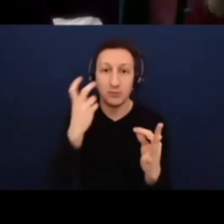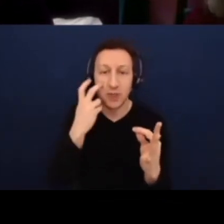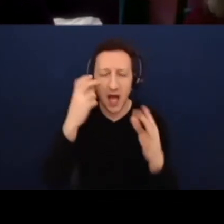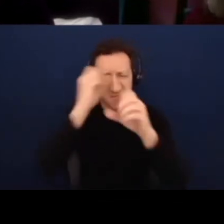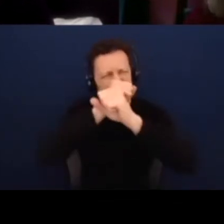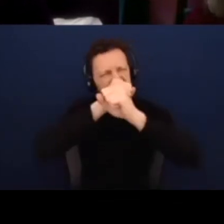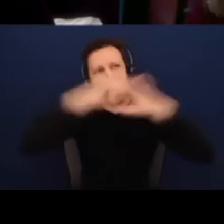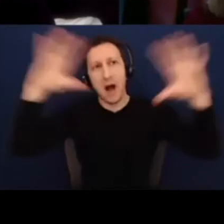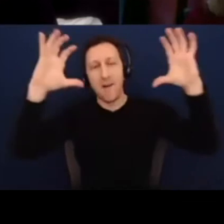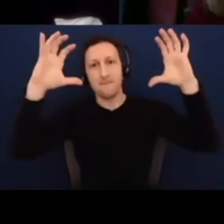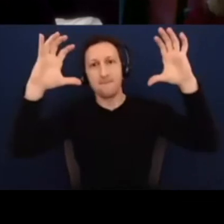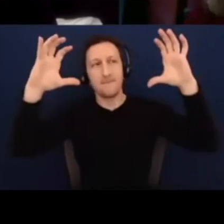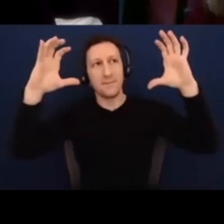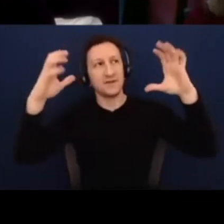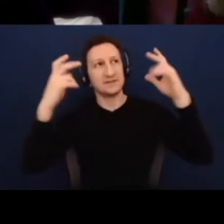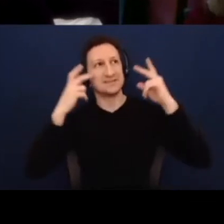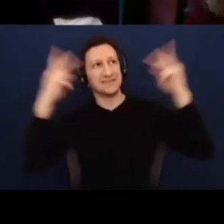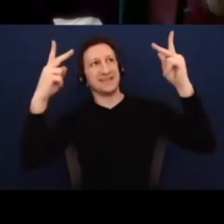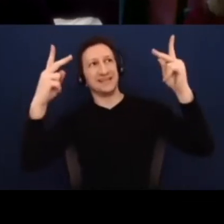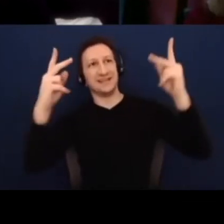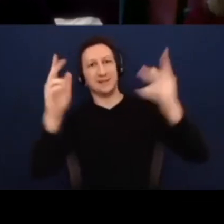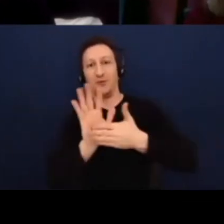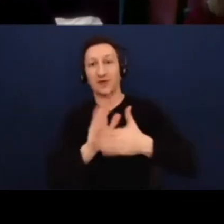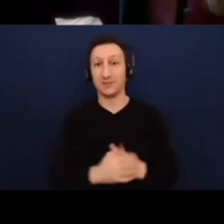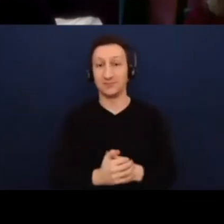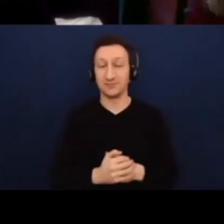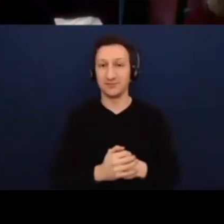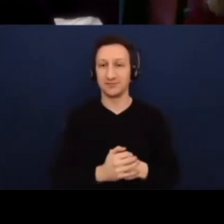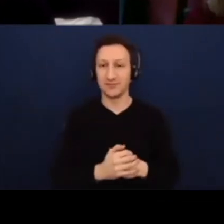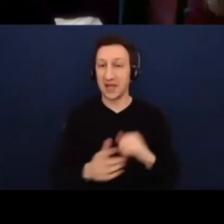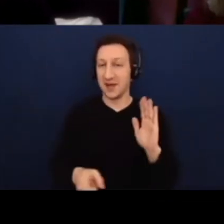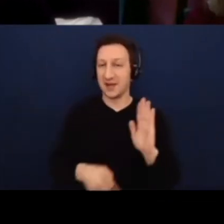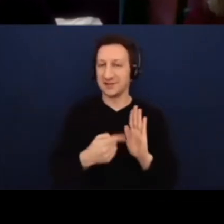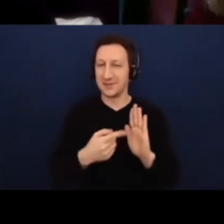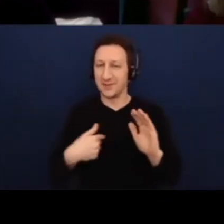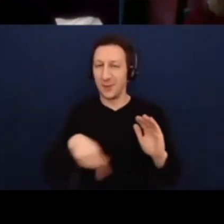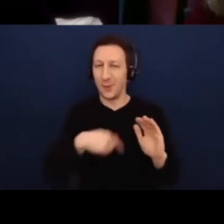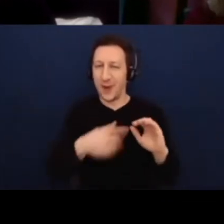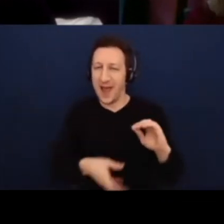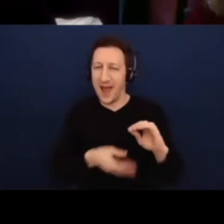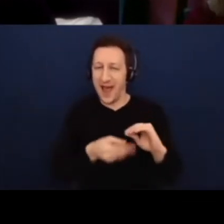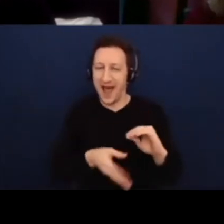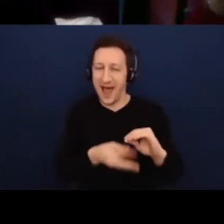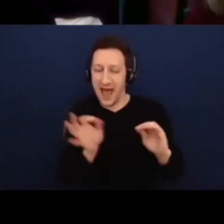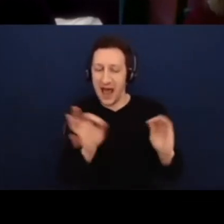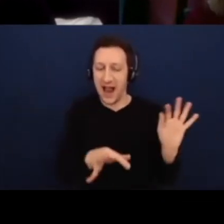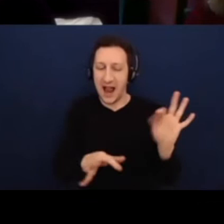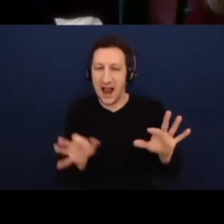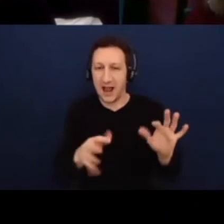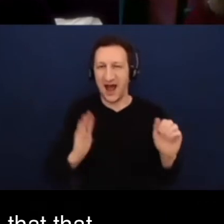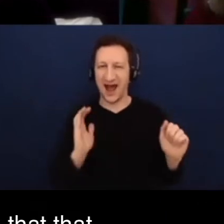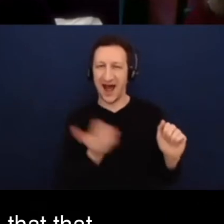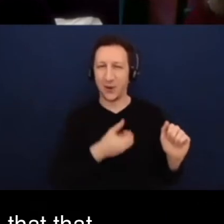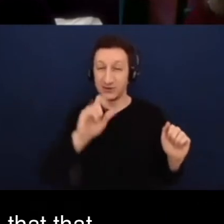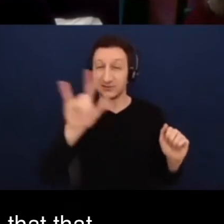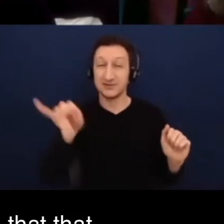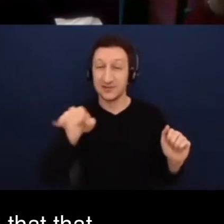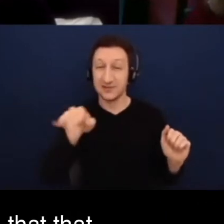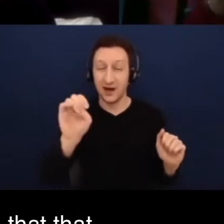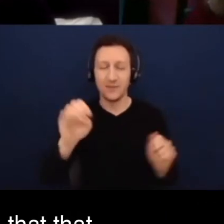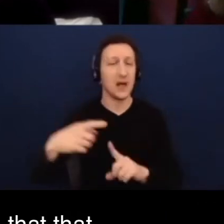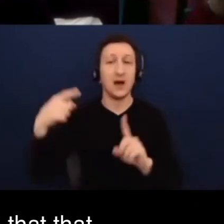sometimes we get to add there's a little something extra in there, but it really speaks to the level of care and attention